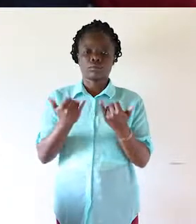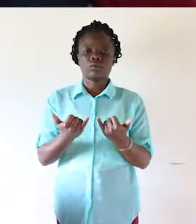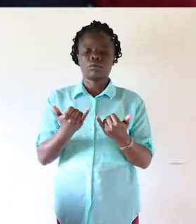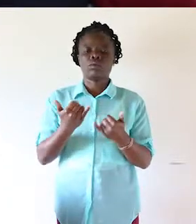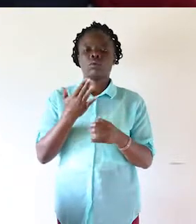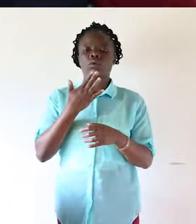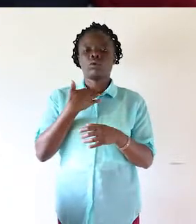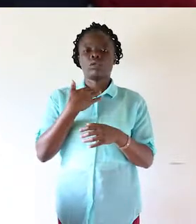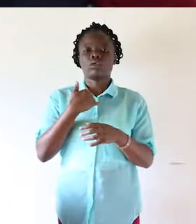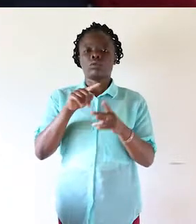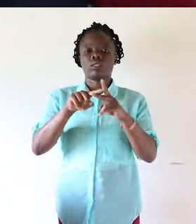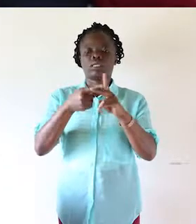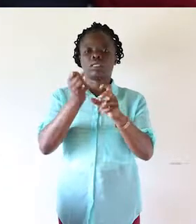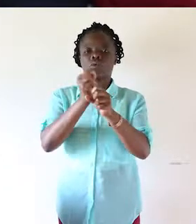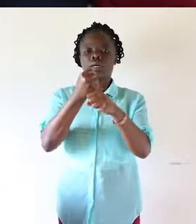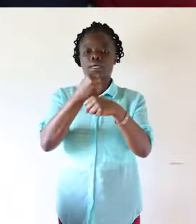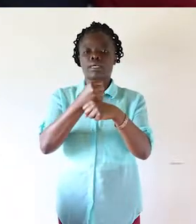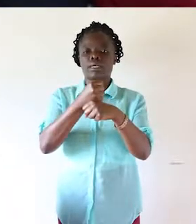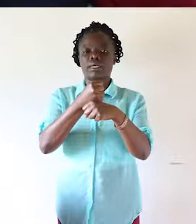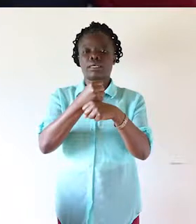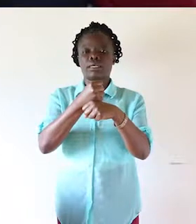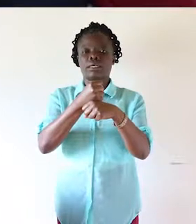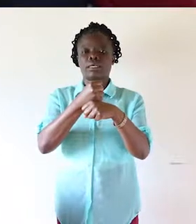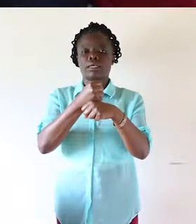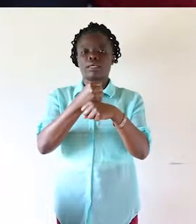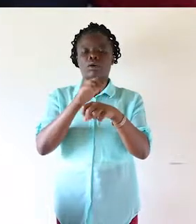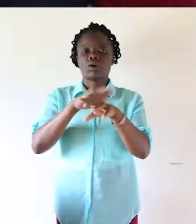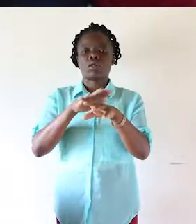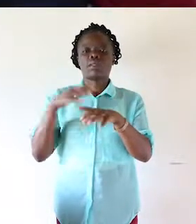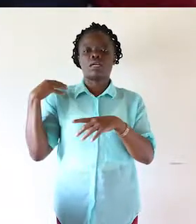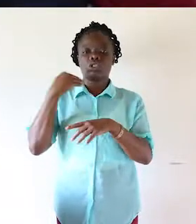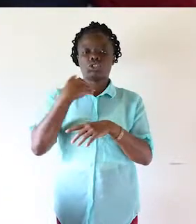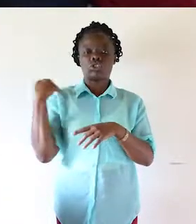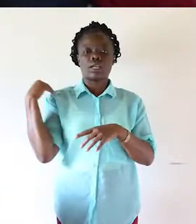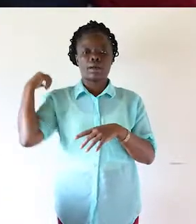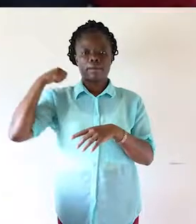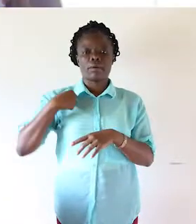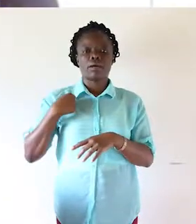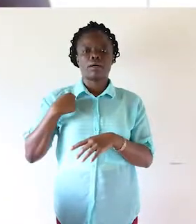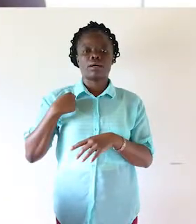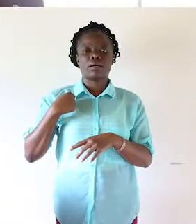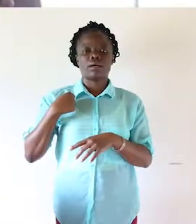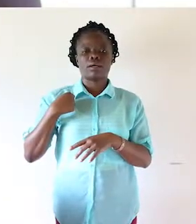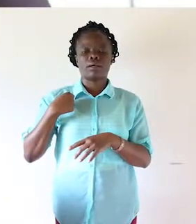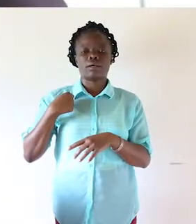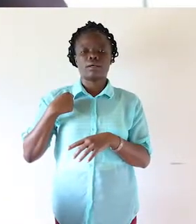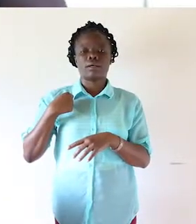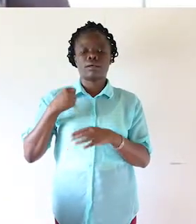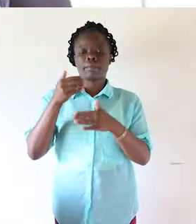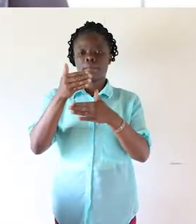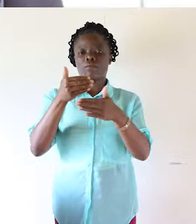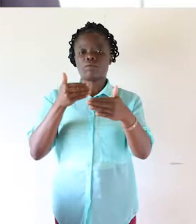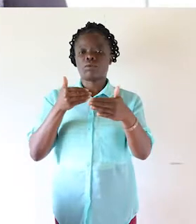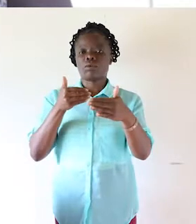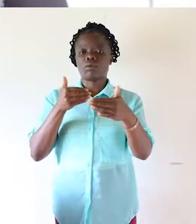going to start working this shoulder bag. Now,